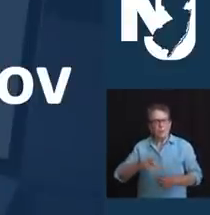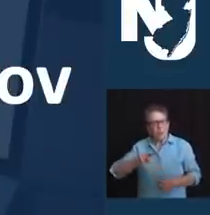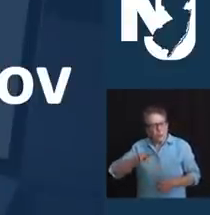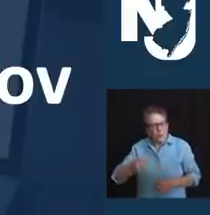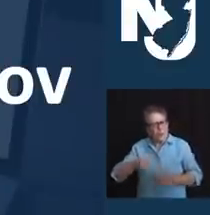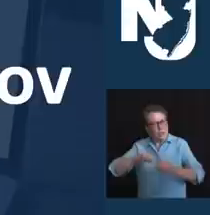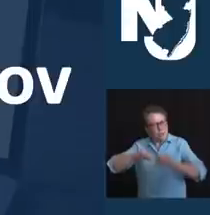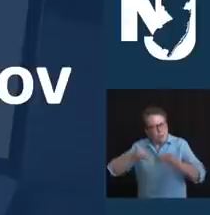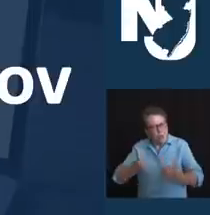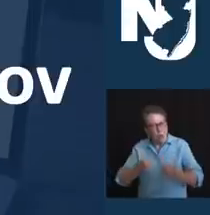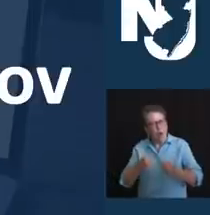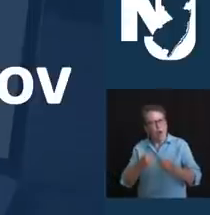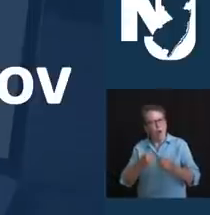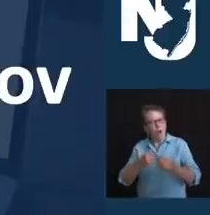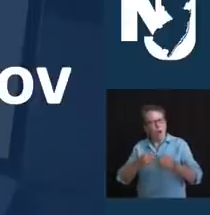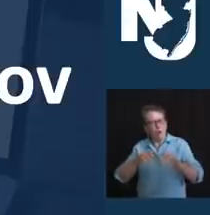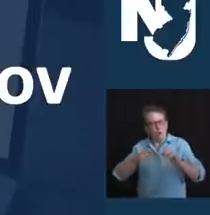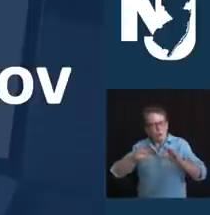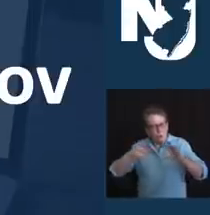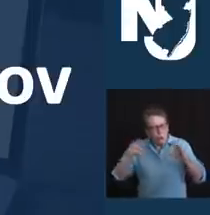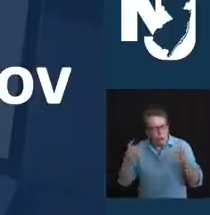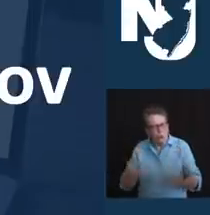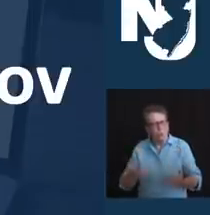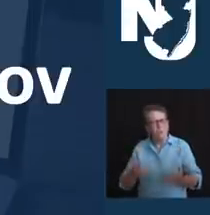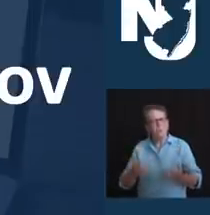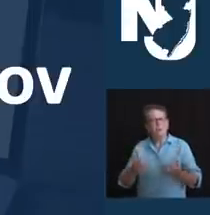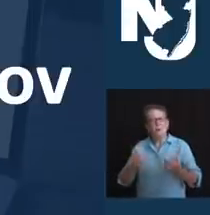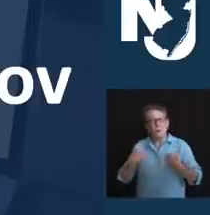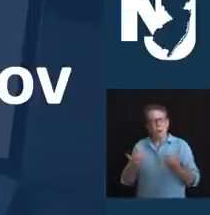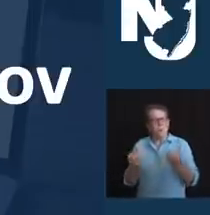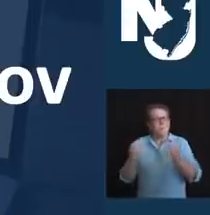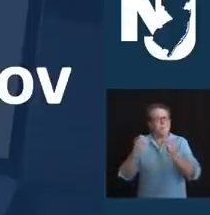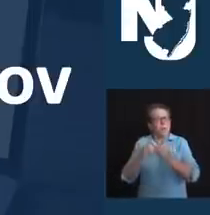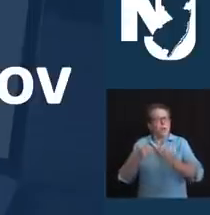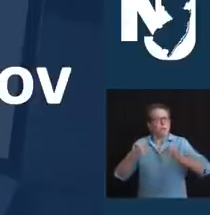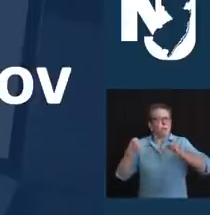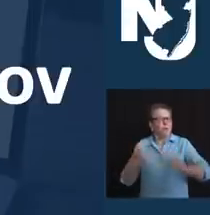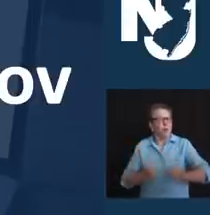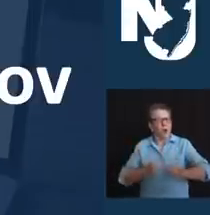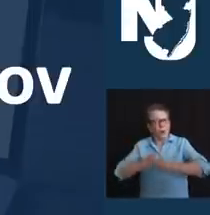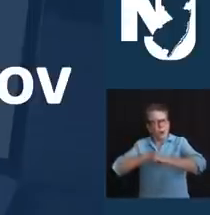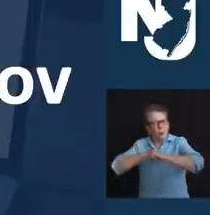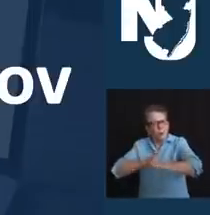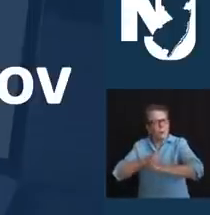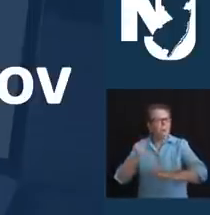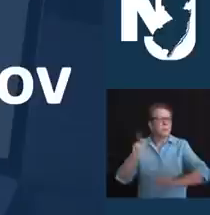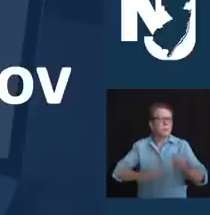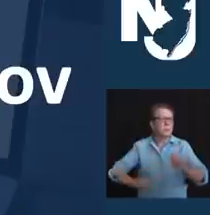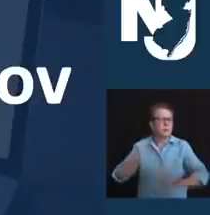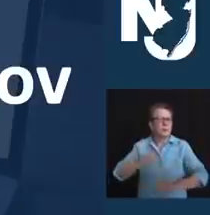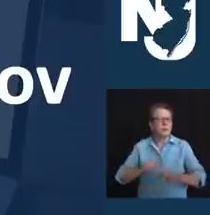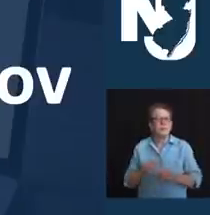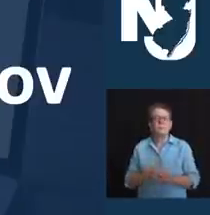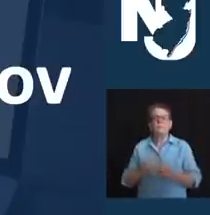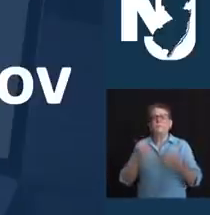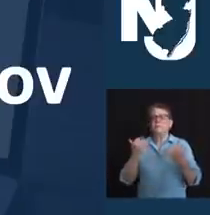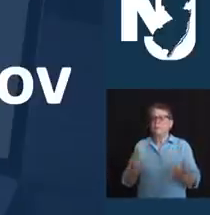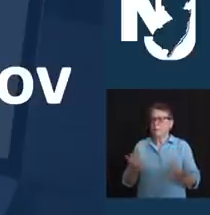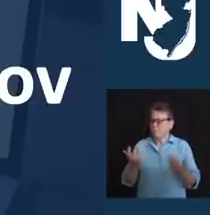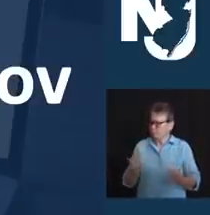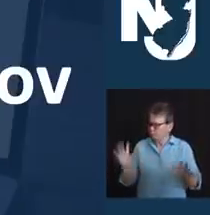stronger we become. With that, please help me welcome the woman who needs no introduction, the Commissioner of the Department of